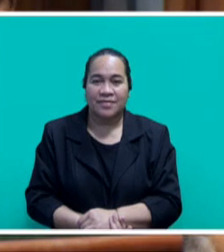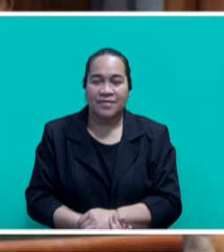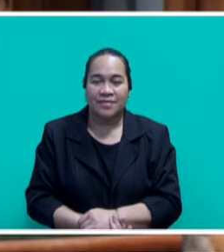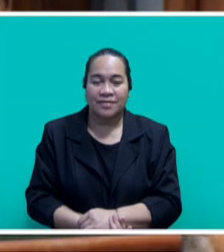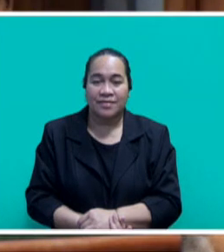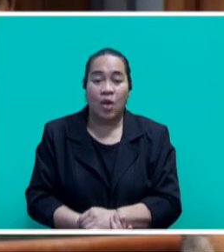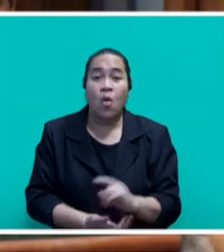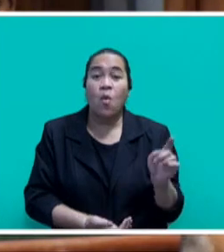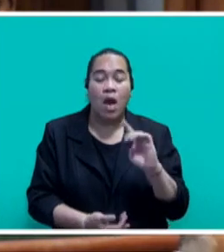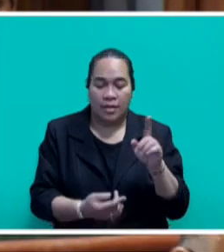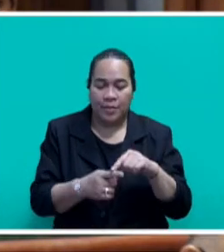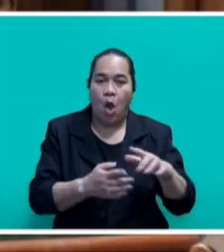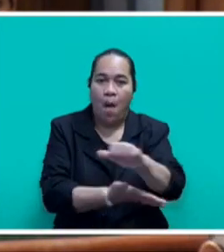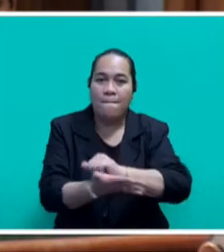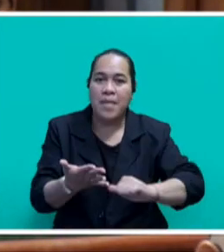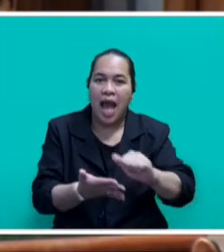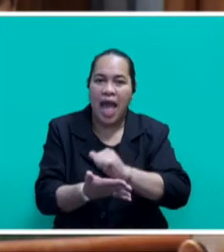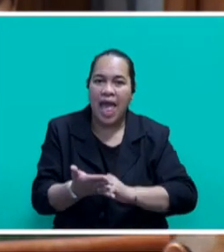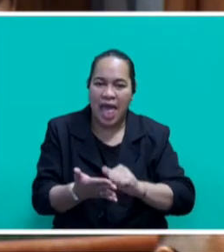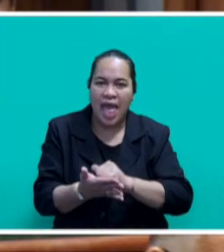Procurement of small farm machines.